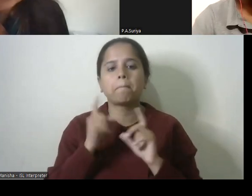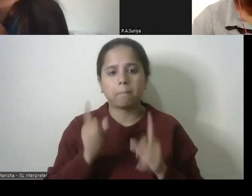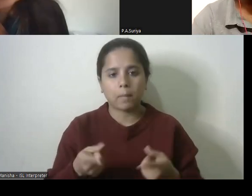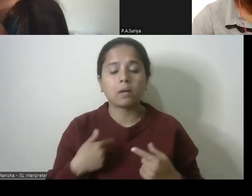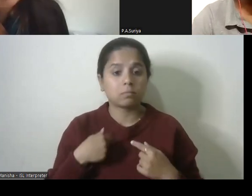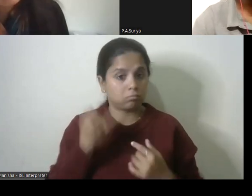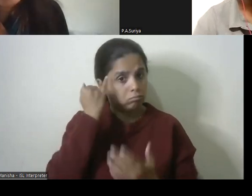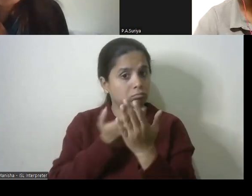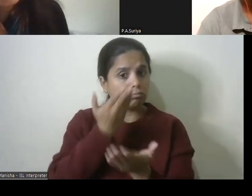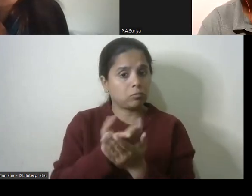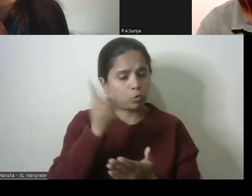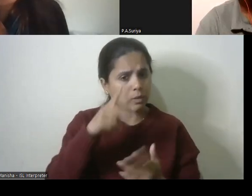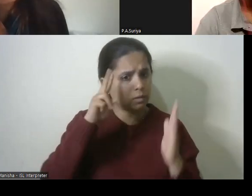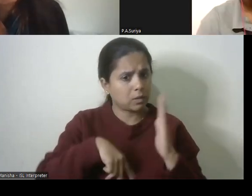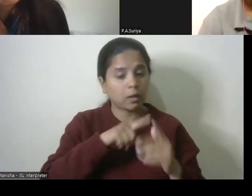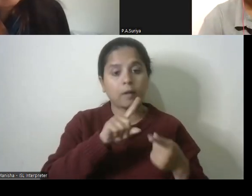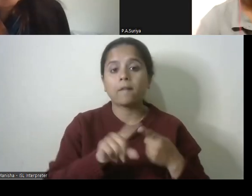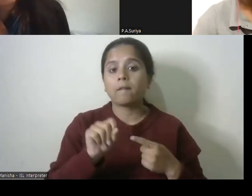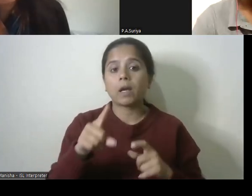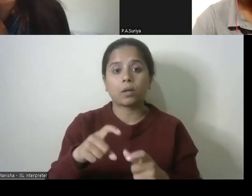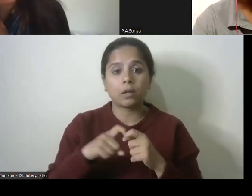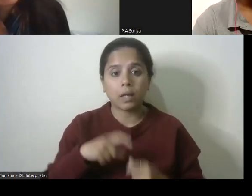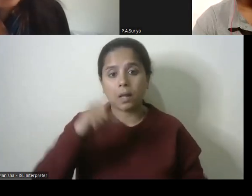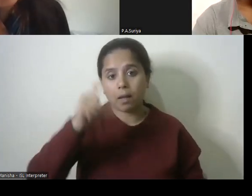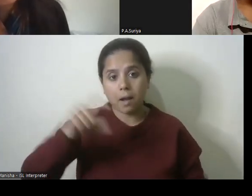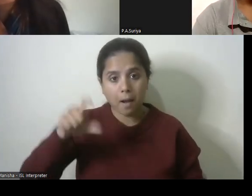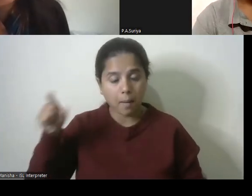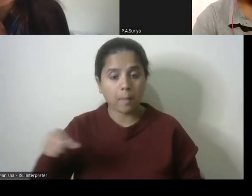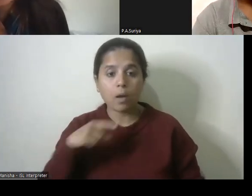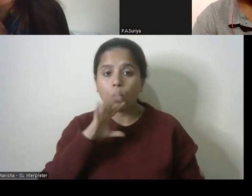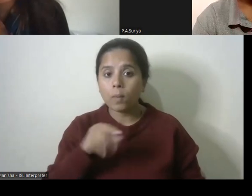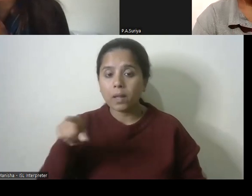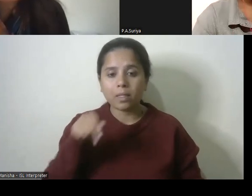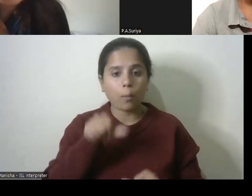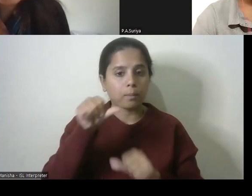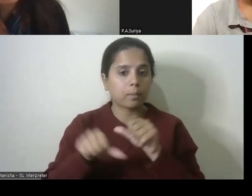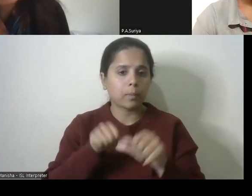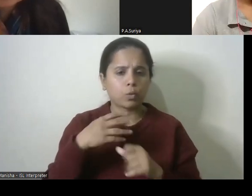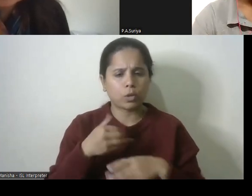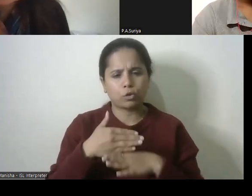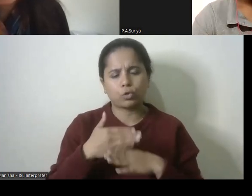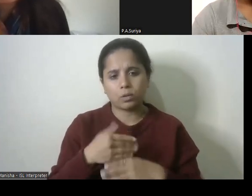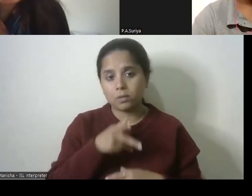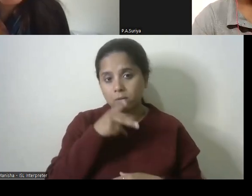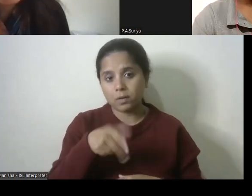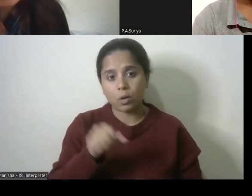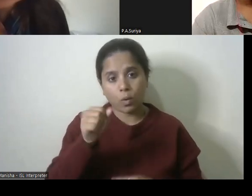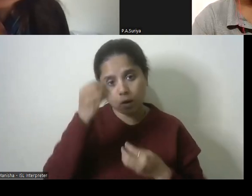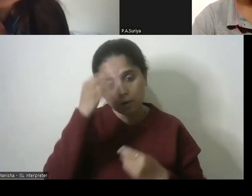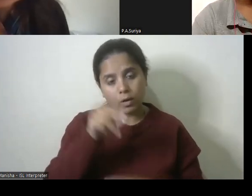So I suggest you look at that. But about your first question about Nepal and its kind of process, I just want to share to you with you an insight. So